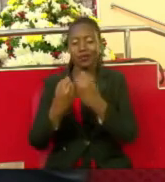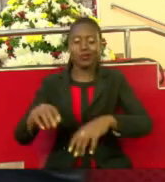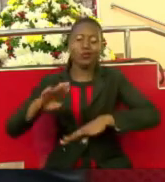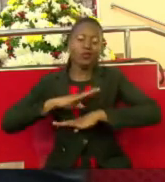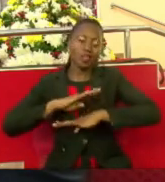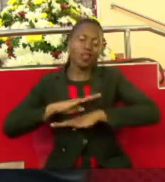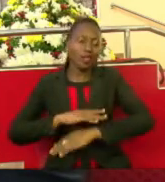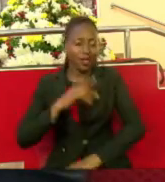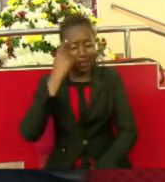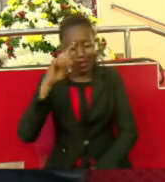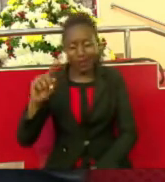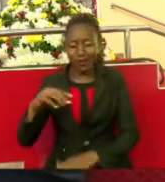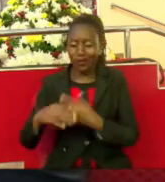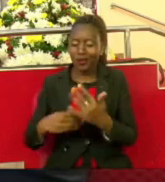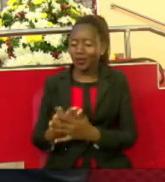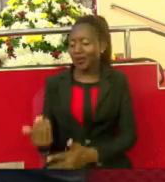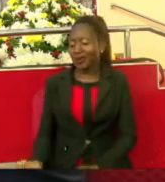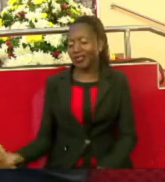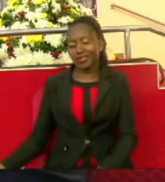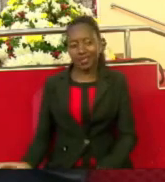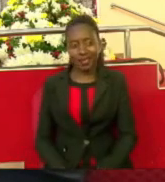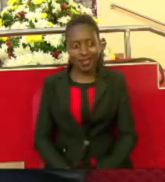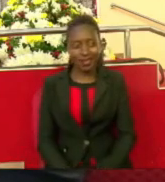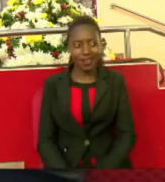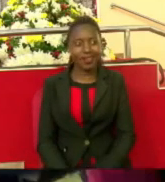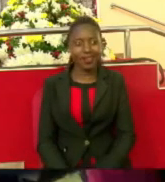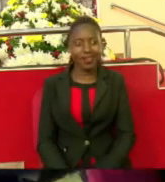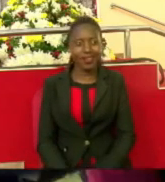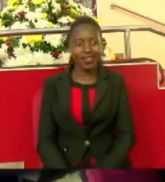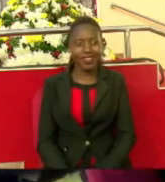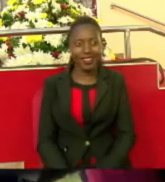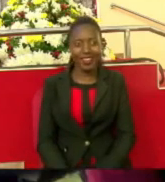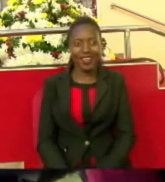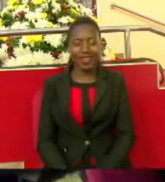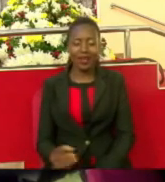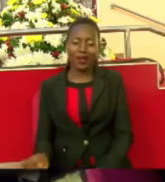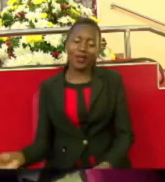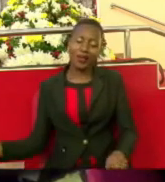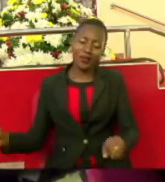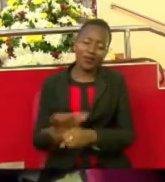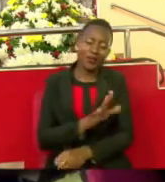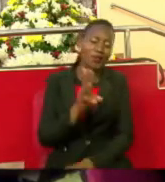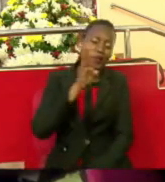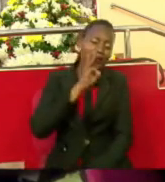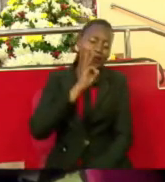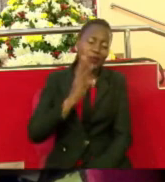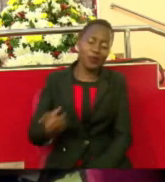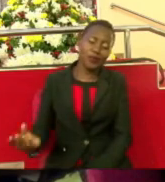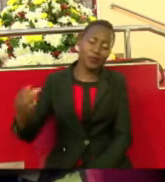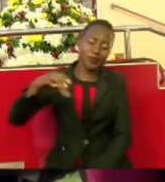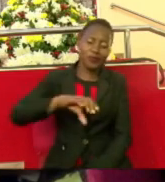children, yeah? A lot of water would be poured for soup. You know, gadufu, you